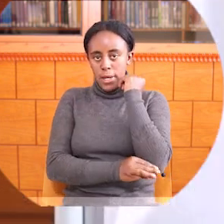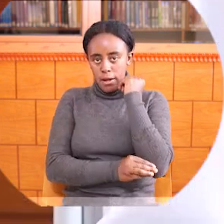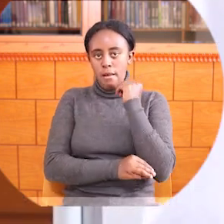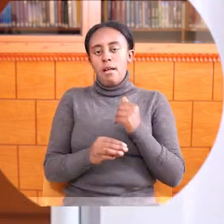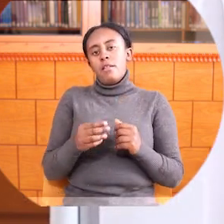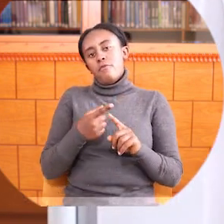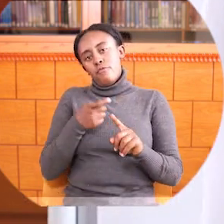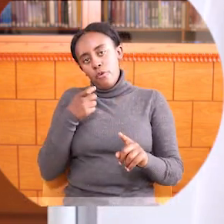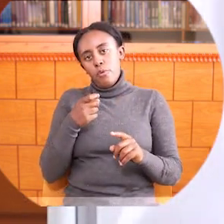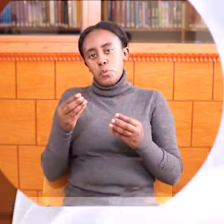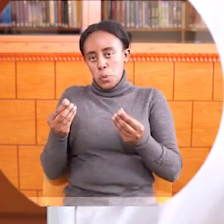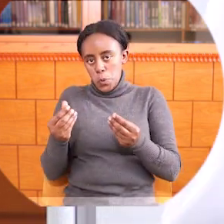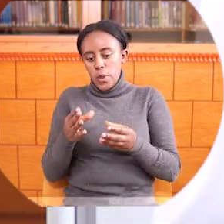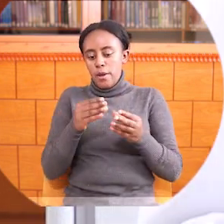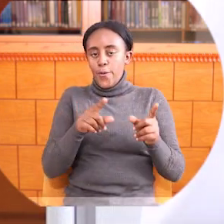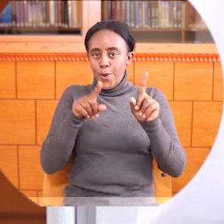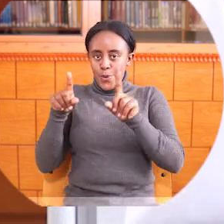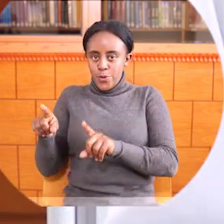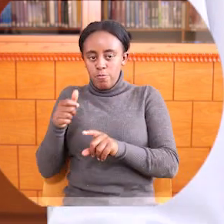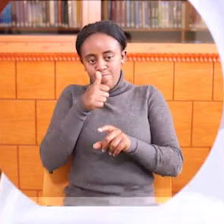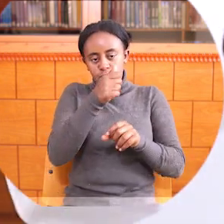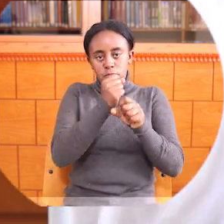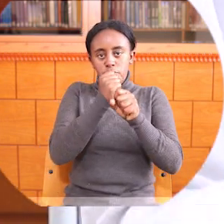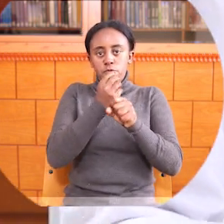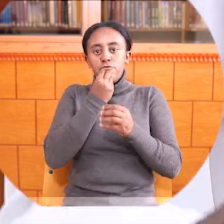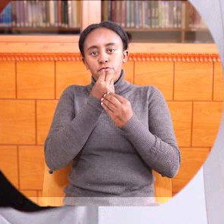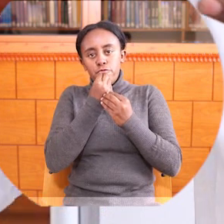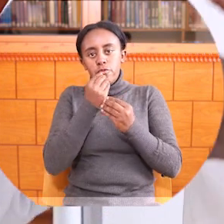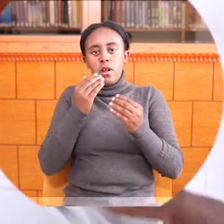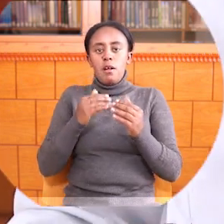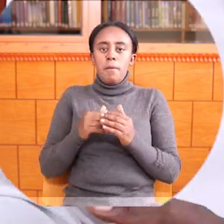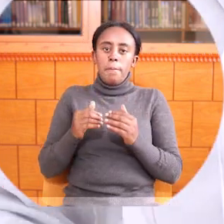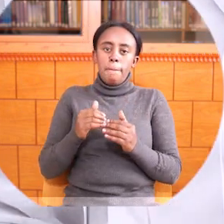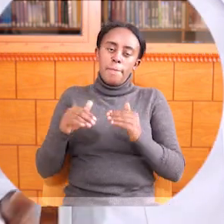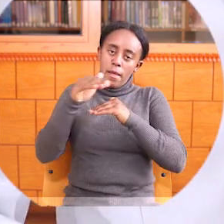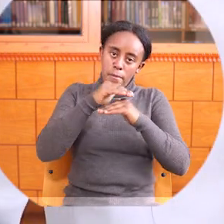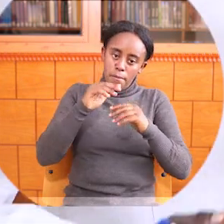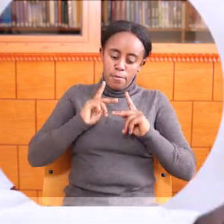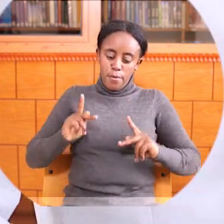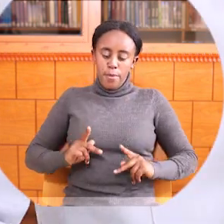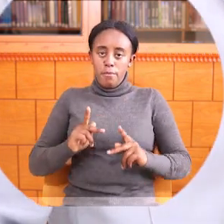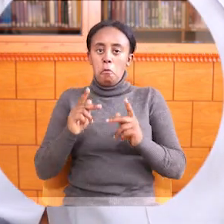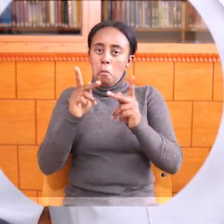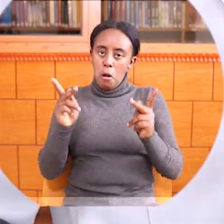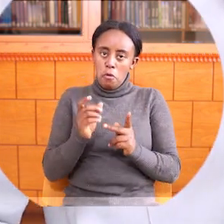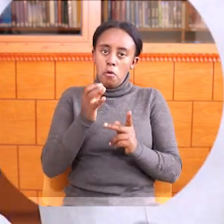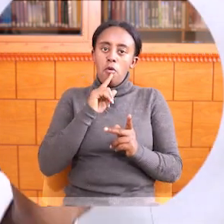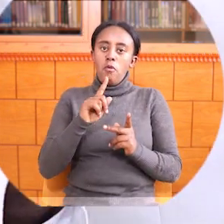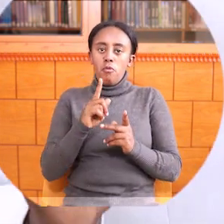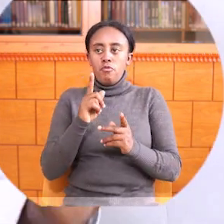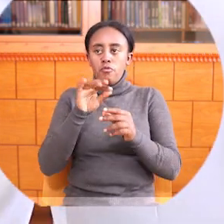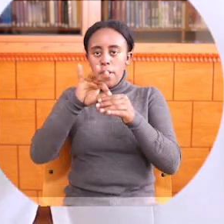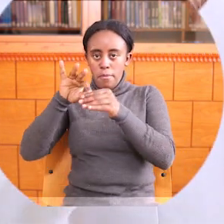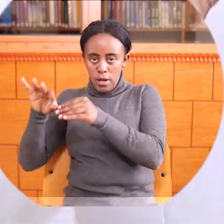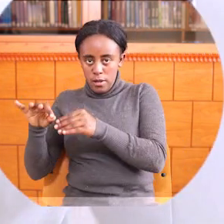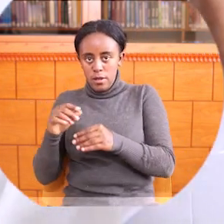soil, and also the prepared food from the upper part of a plant to the lower part of a plant. There